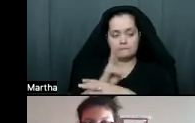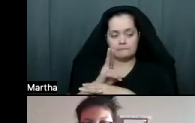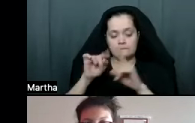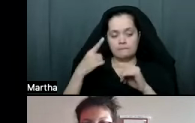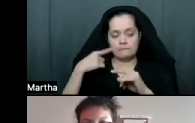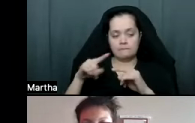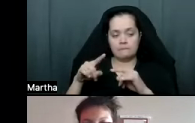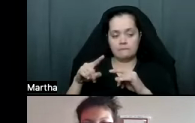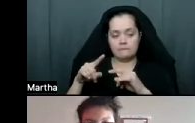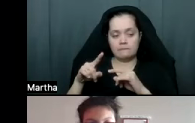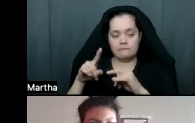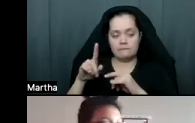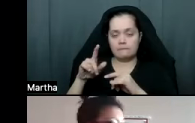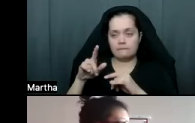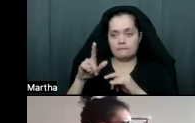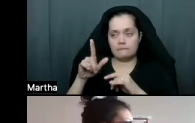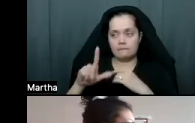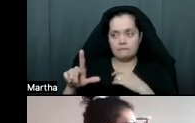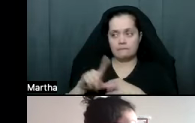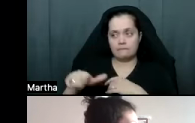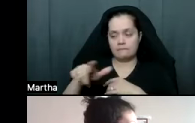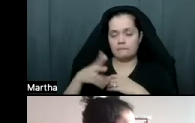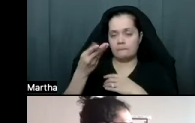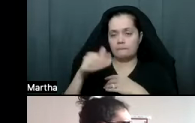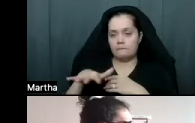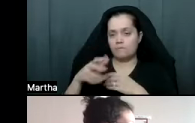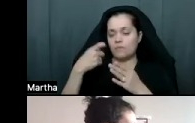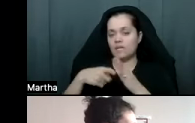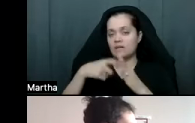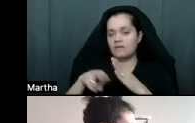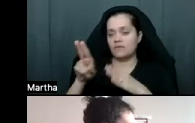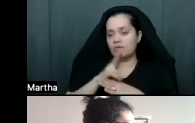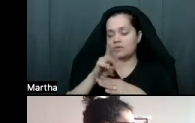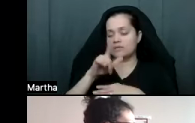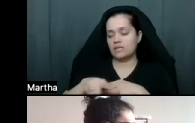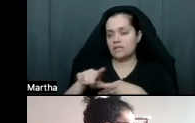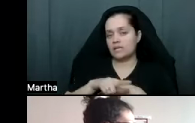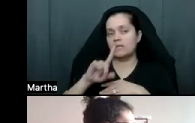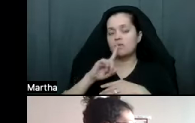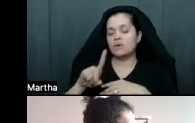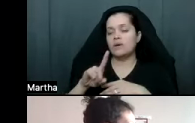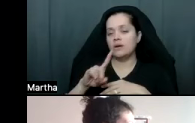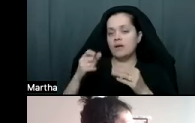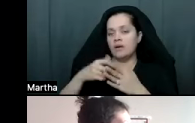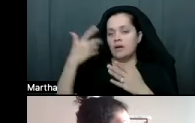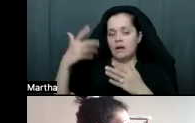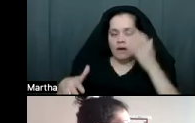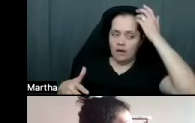by land cost. If you are using land that was extraordinarily